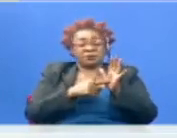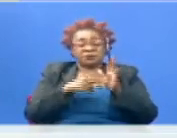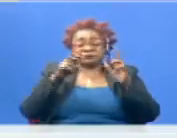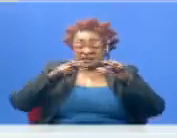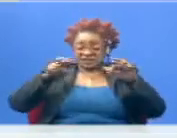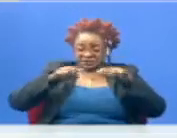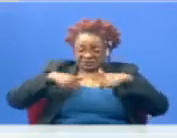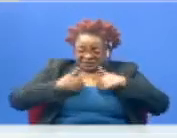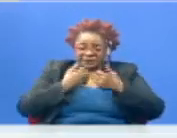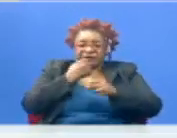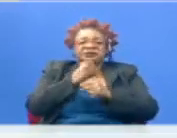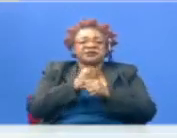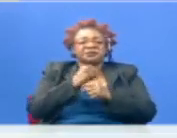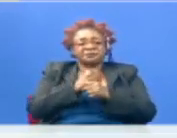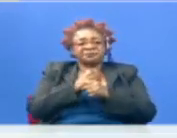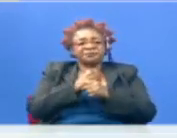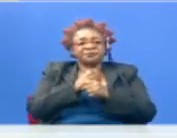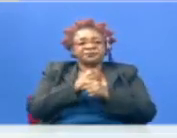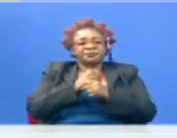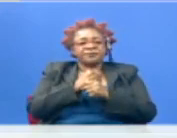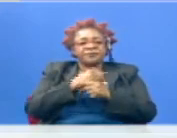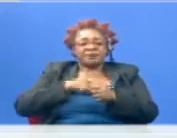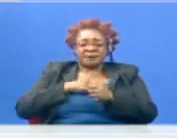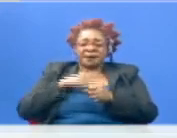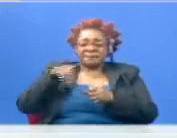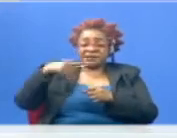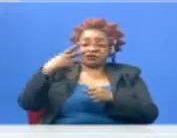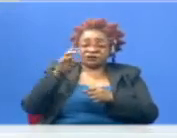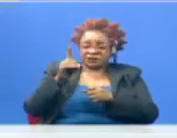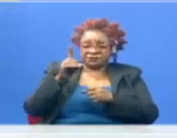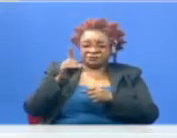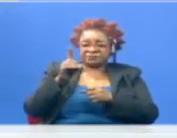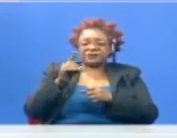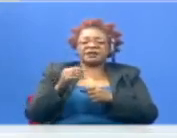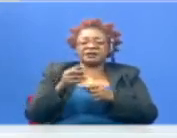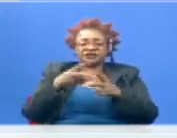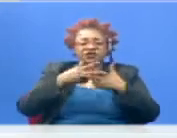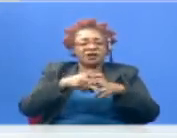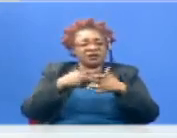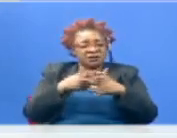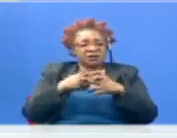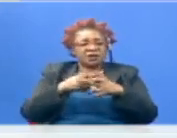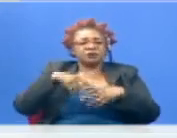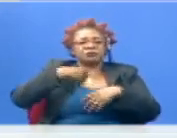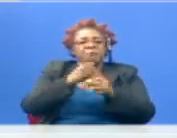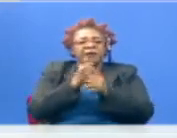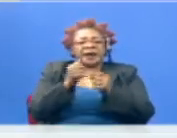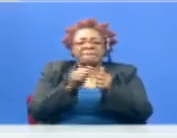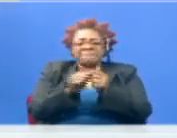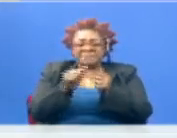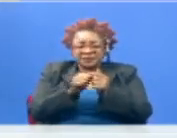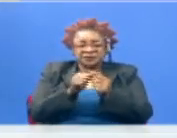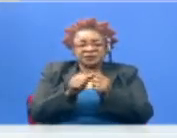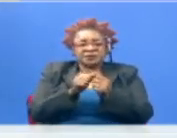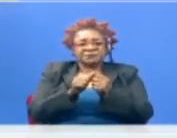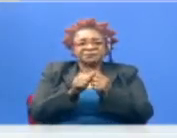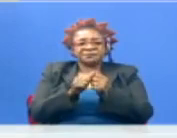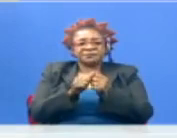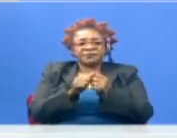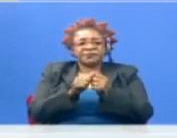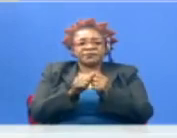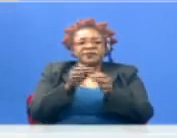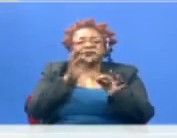myself. My PhD was in genetic engineering, where I was making maize that is drought tolerant. If you look at